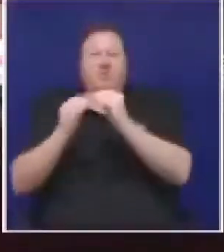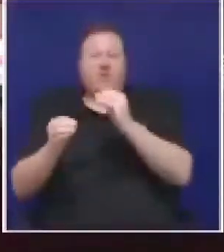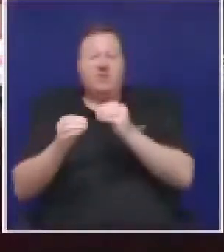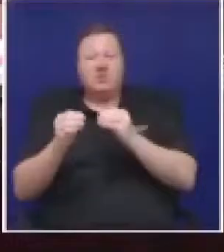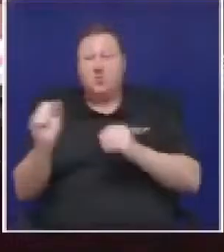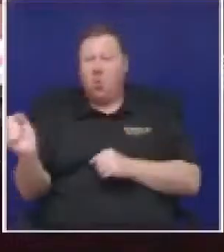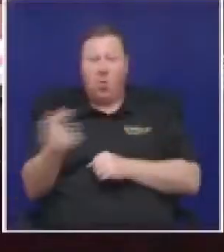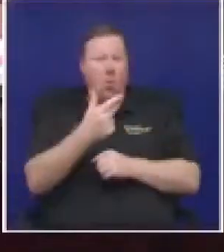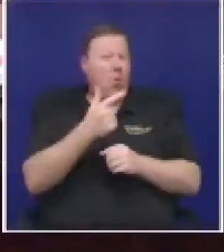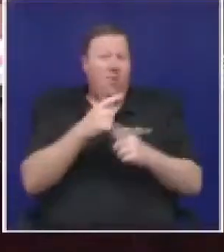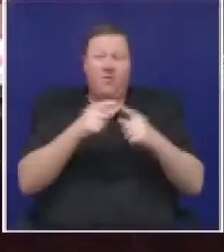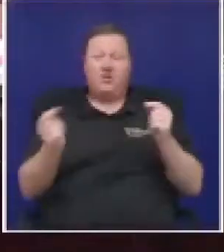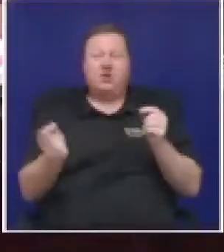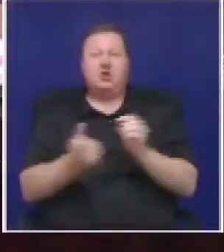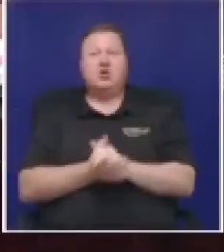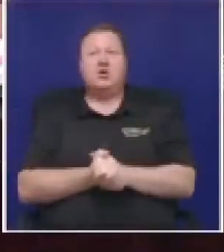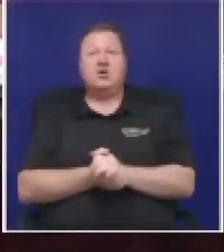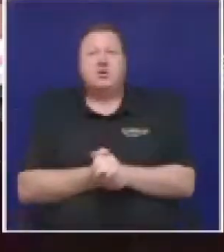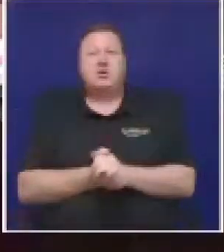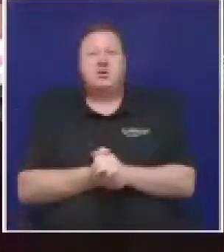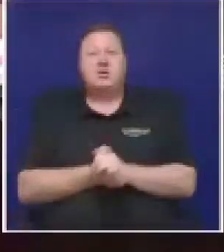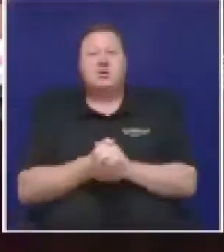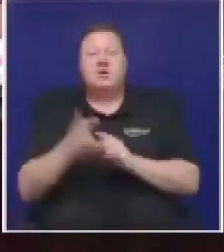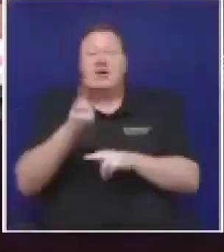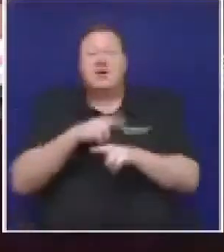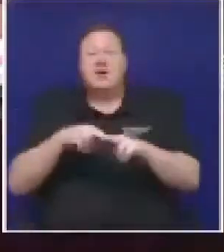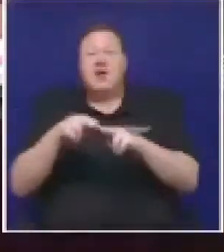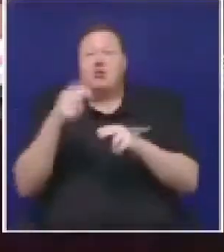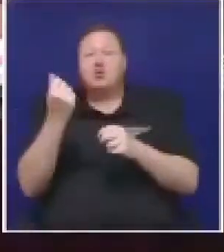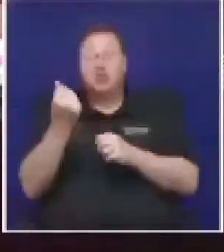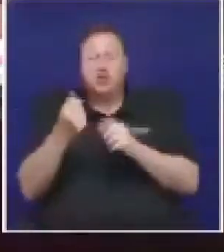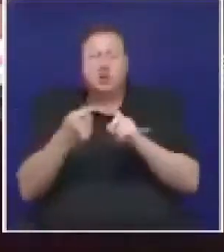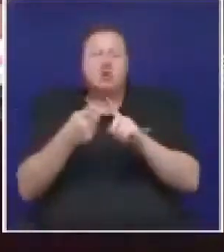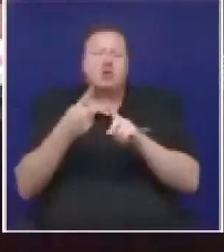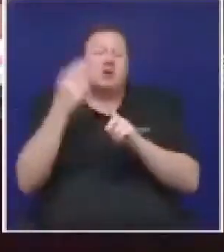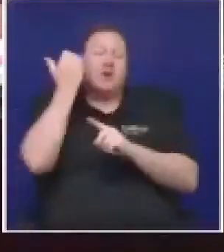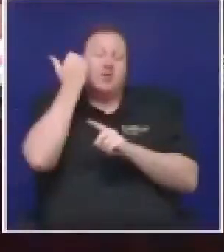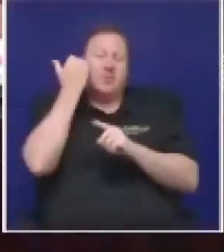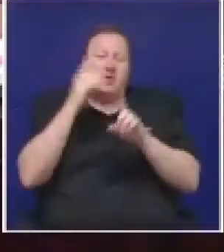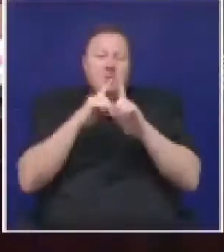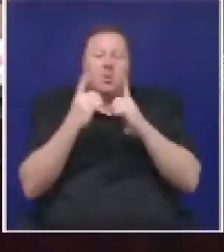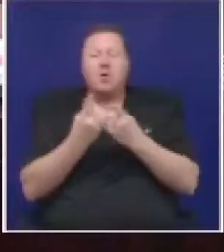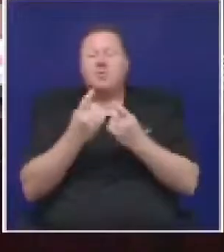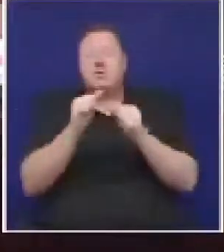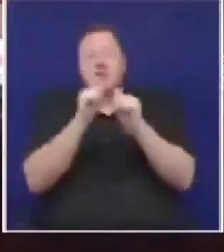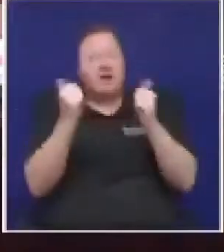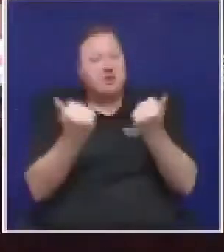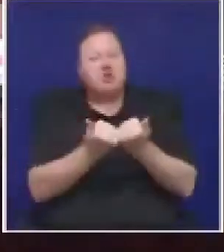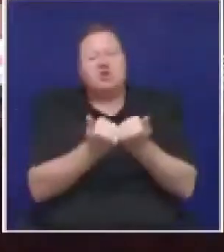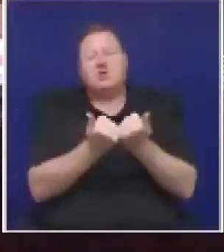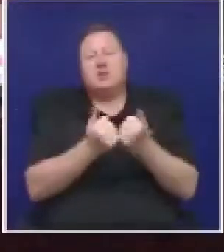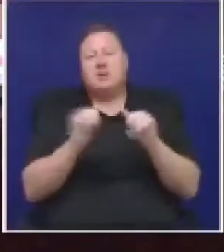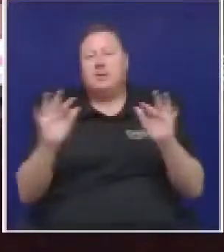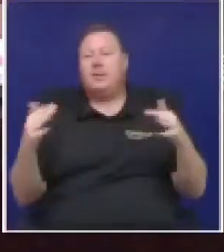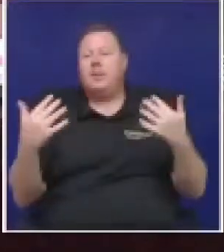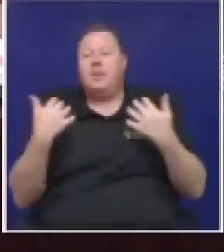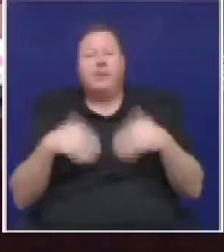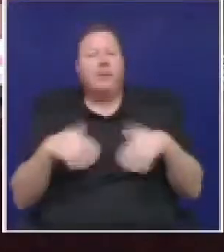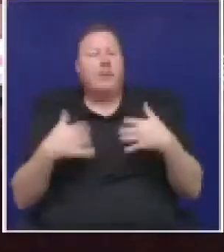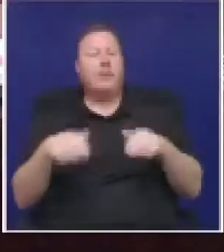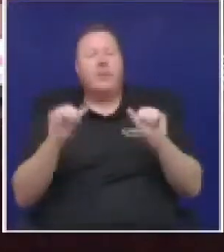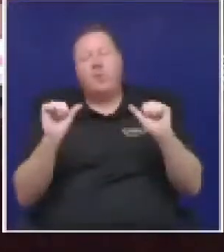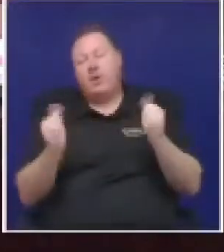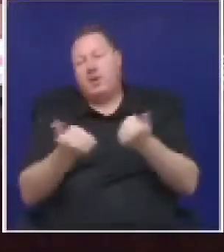speak. We congratulate National Treasury and all government departments and agencies on this success, on